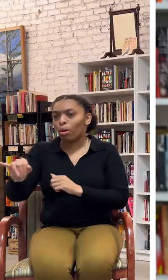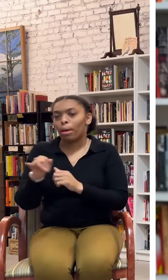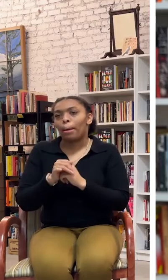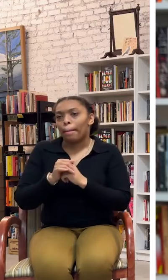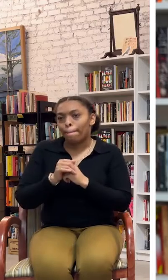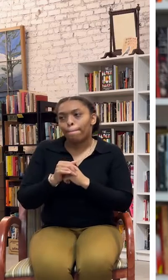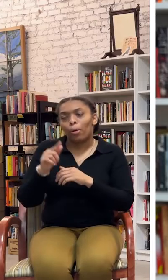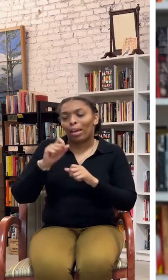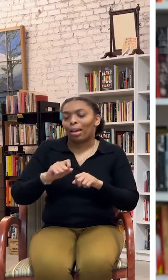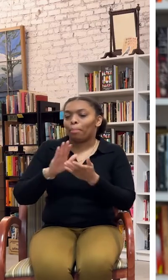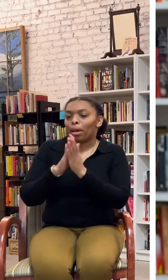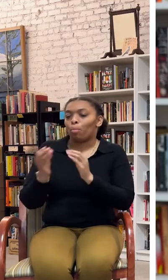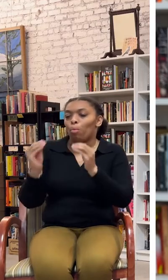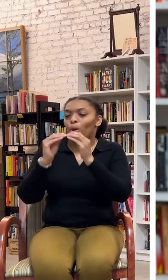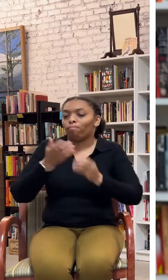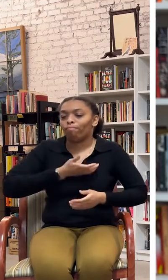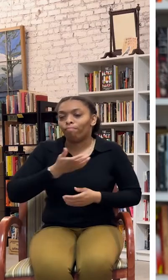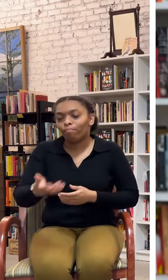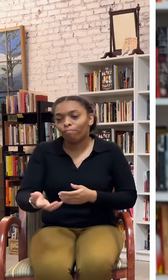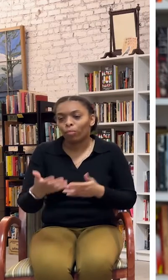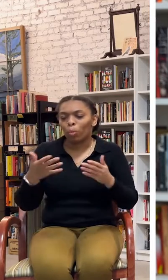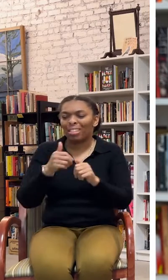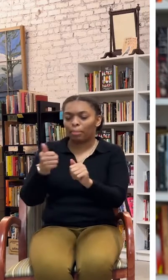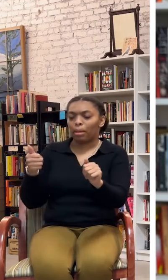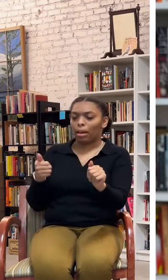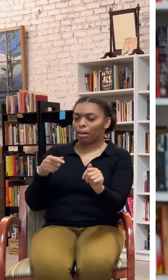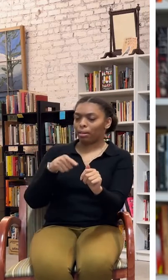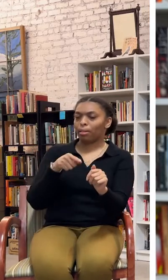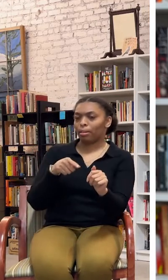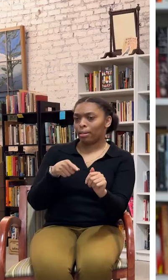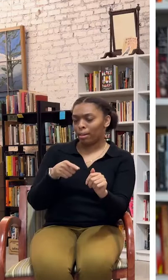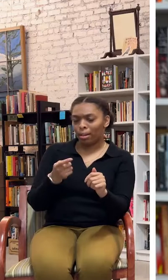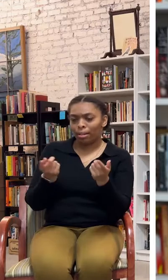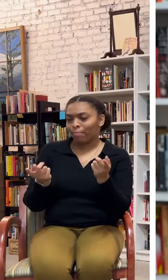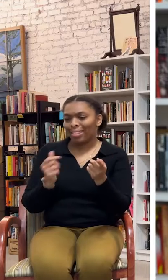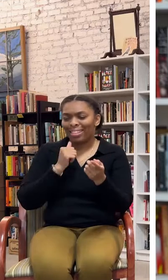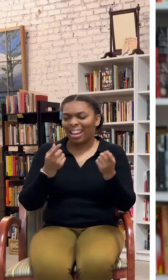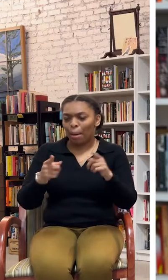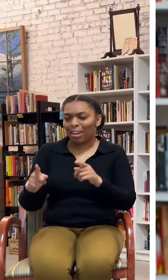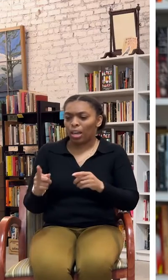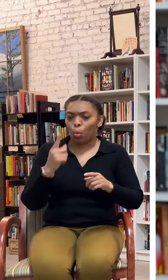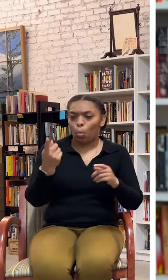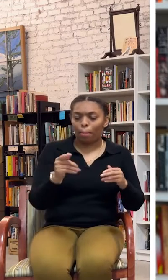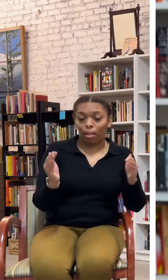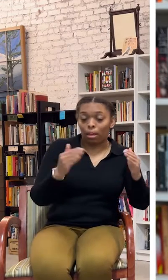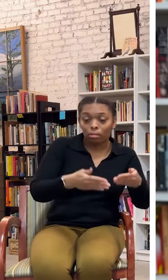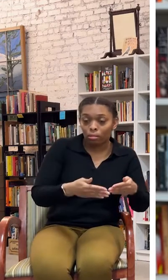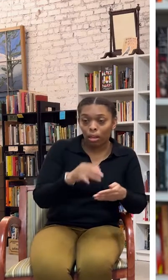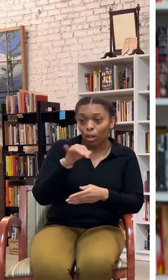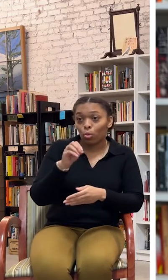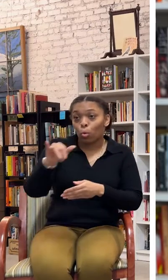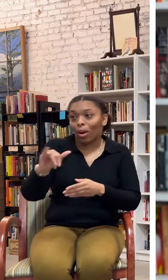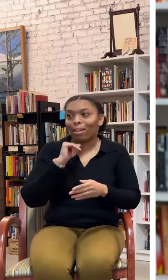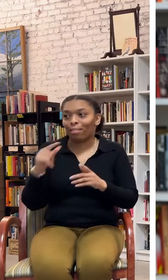more vulnerable and understand what is behind that. Because we all know none of this is happening in a vacuum, and joy don't come easy, even though it